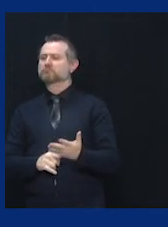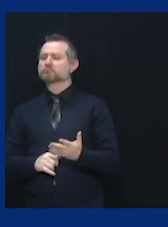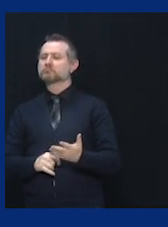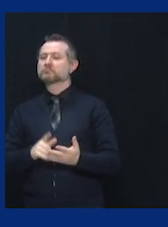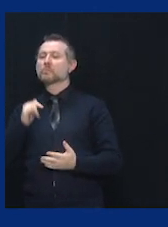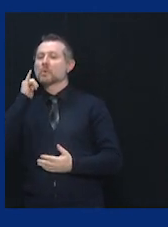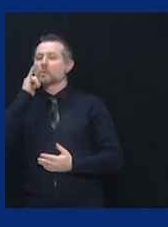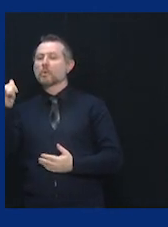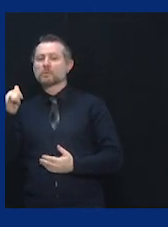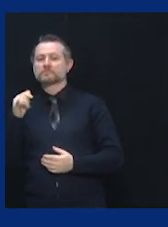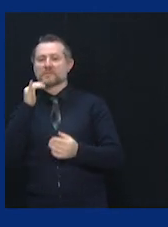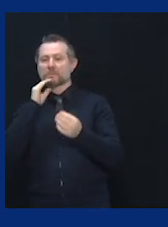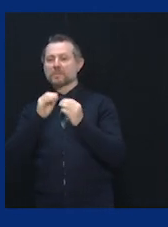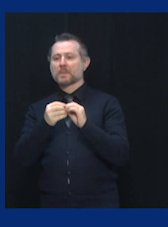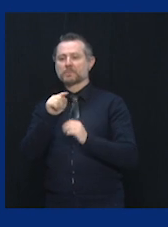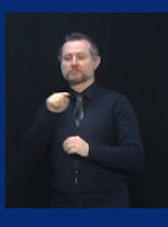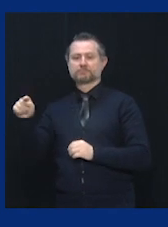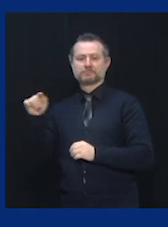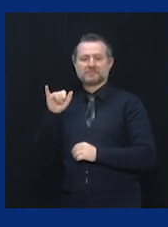833-VAX-SCAM.